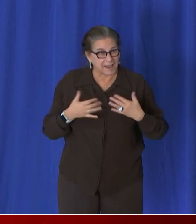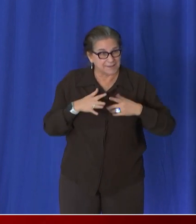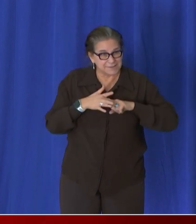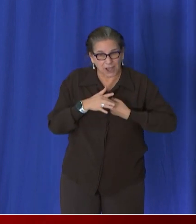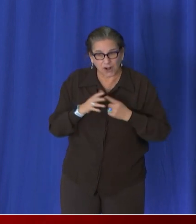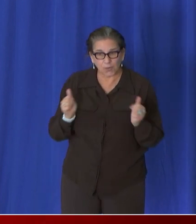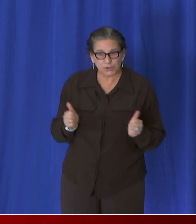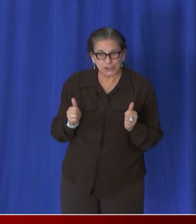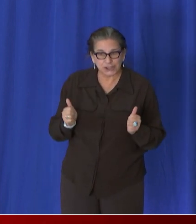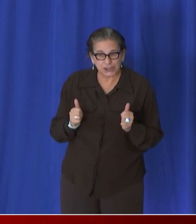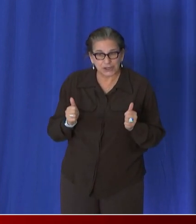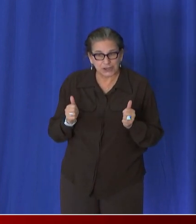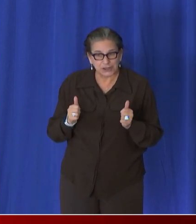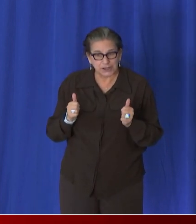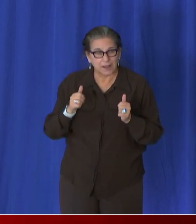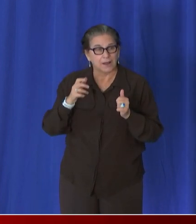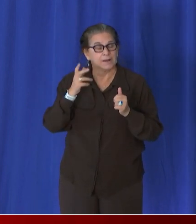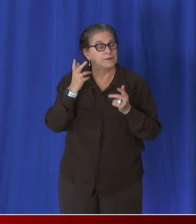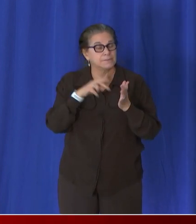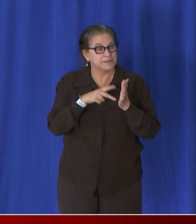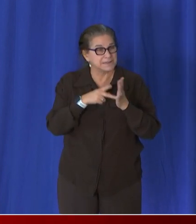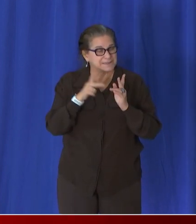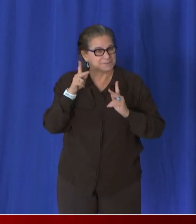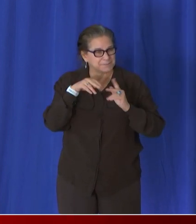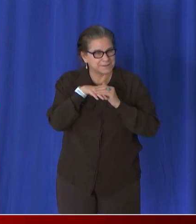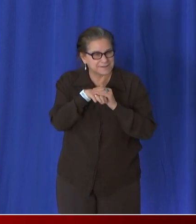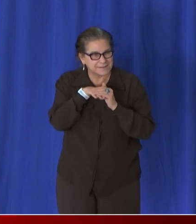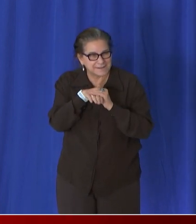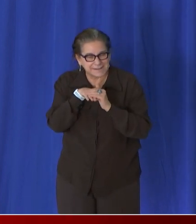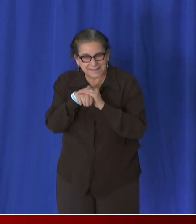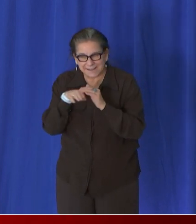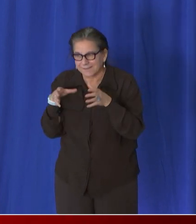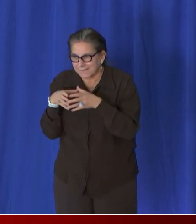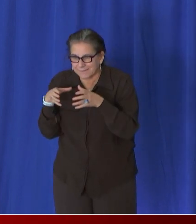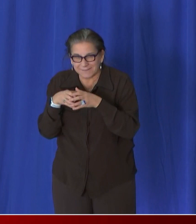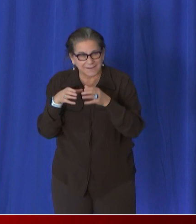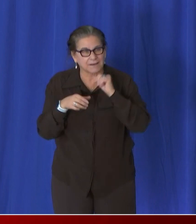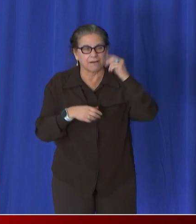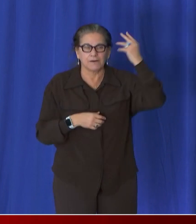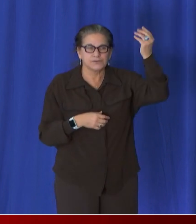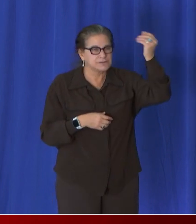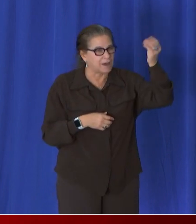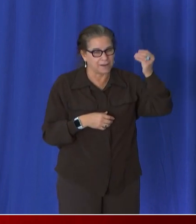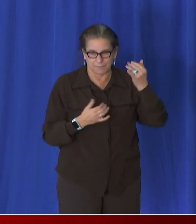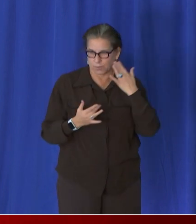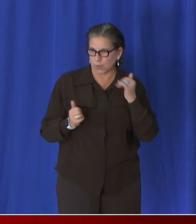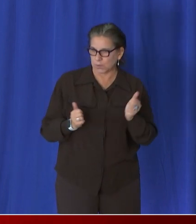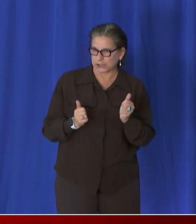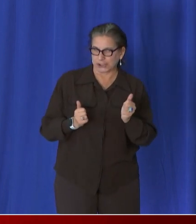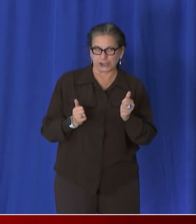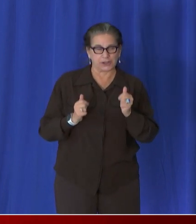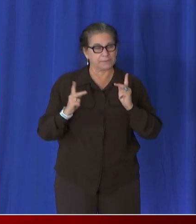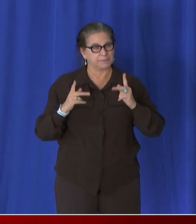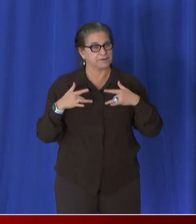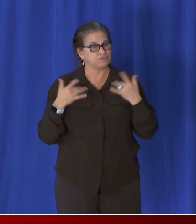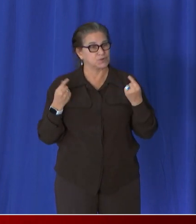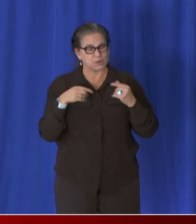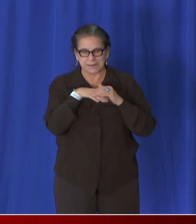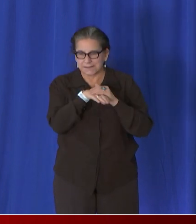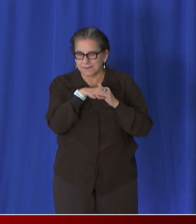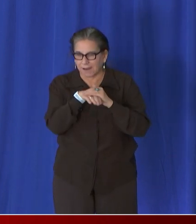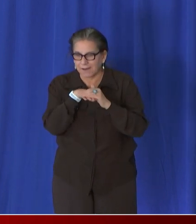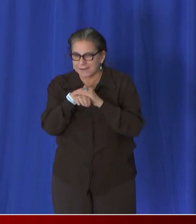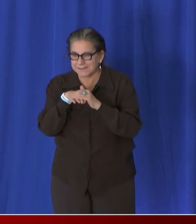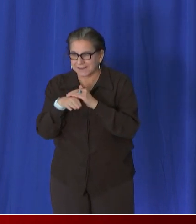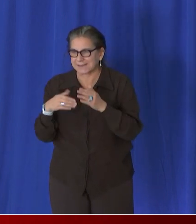We're more open across the country than we have been since the onset of this virus, this pandemic.